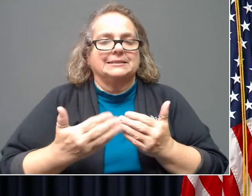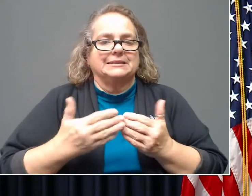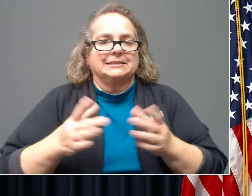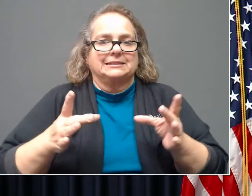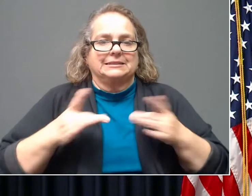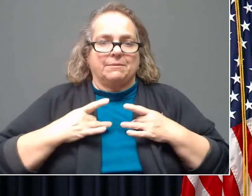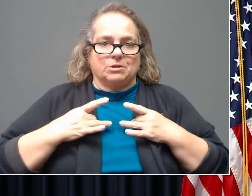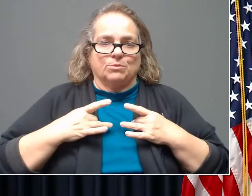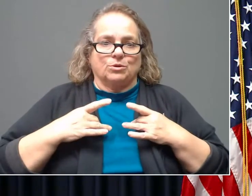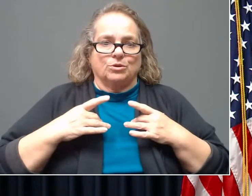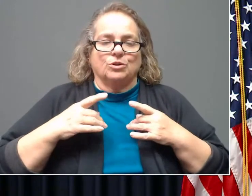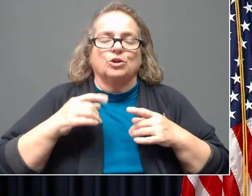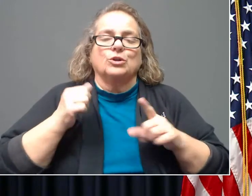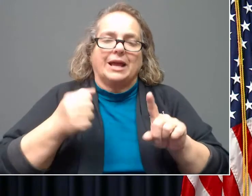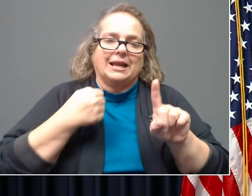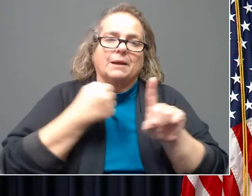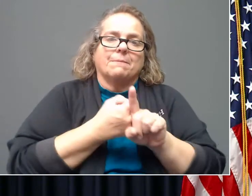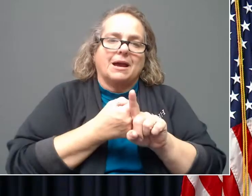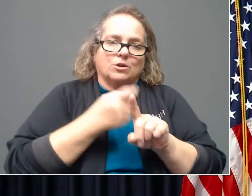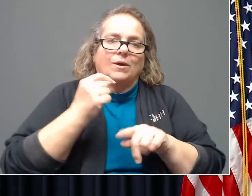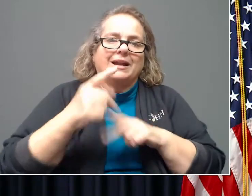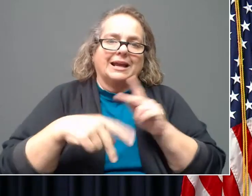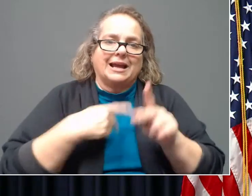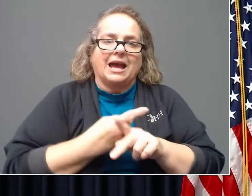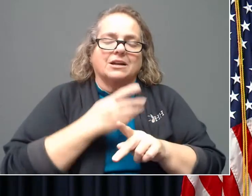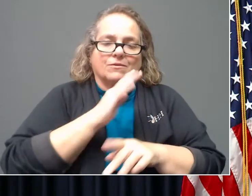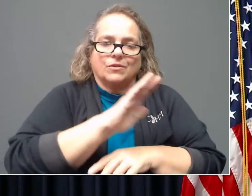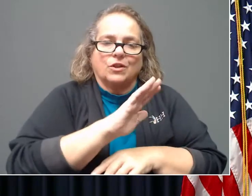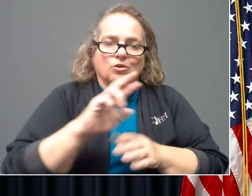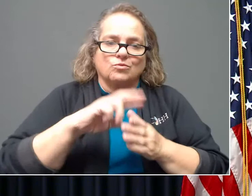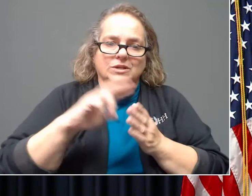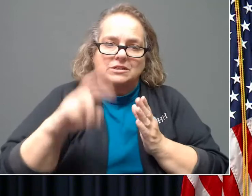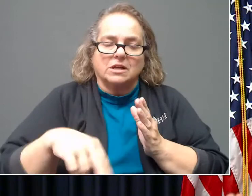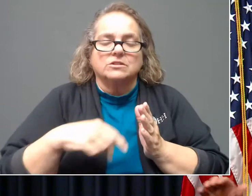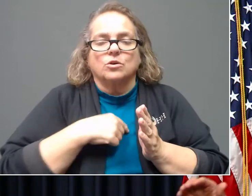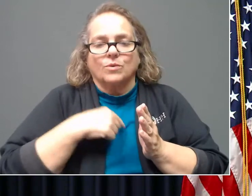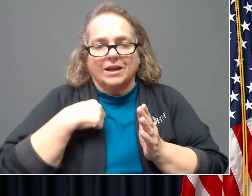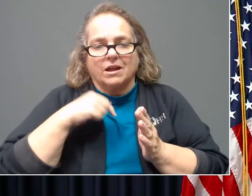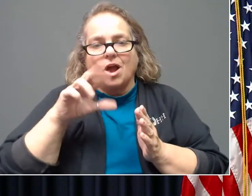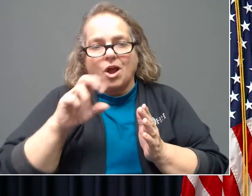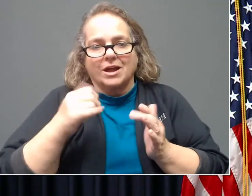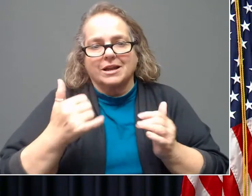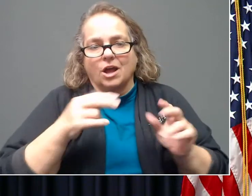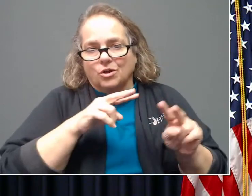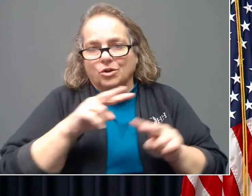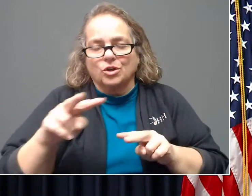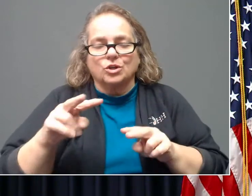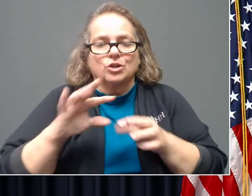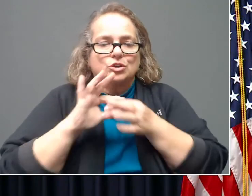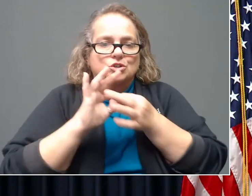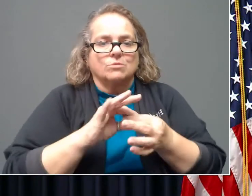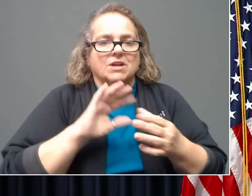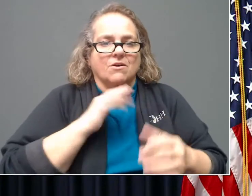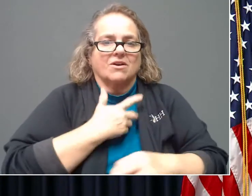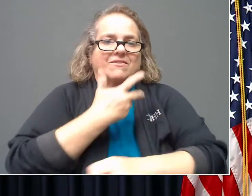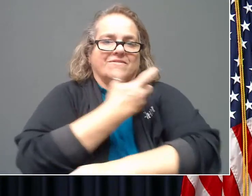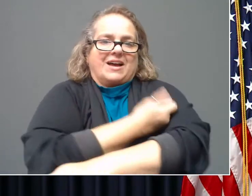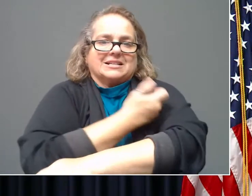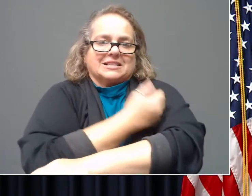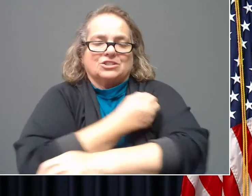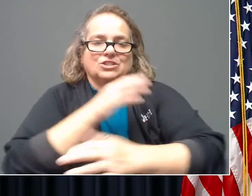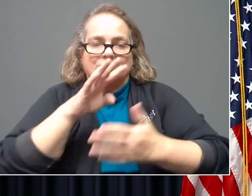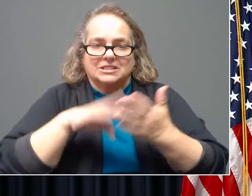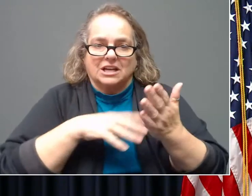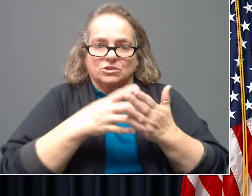that could impact what type of overall outcome there is. We are looking in terms of our vaccination schedule where